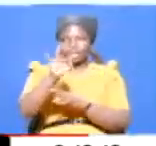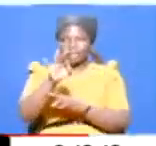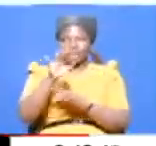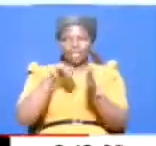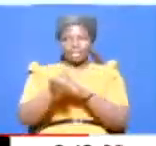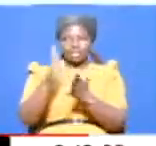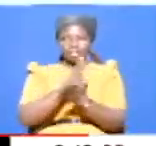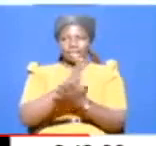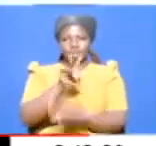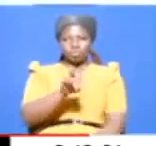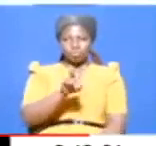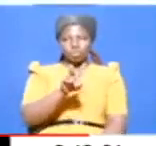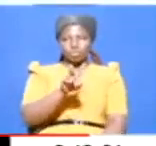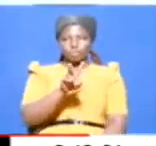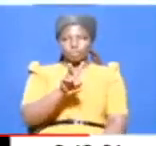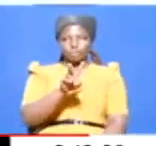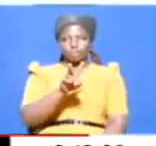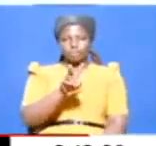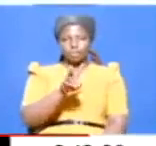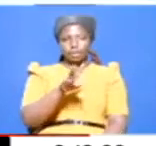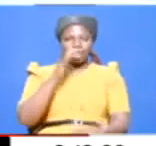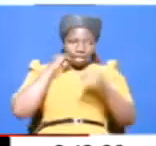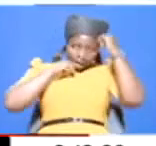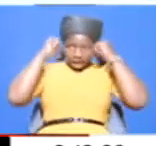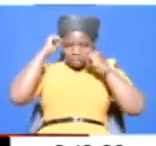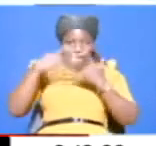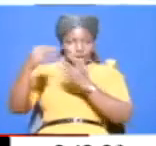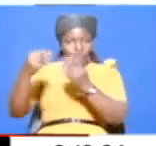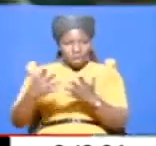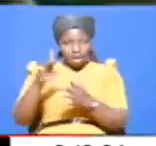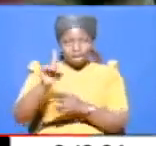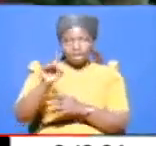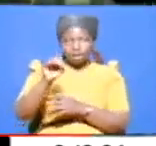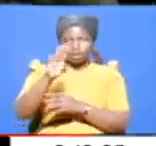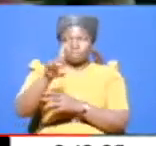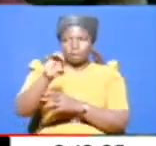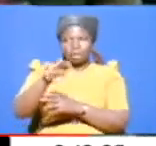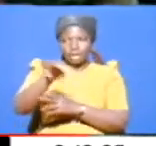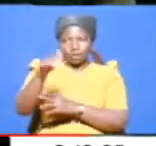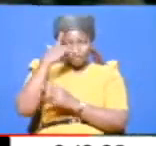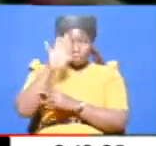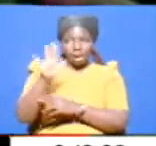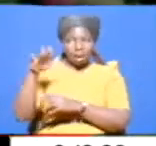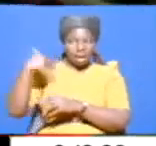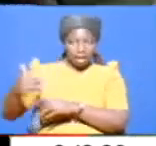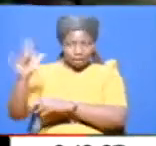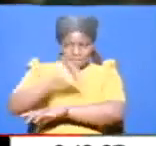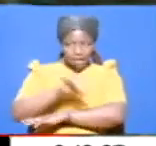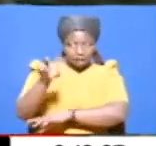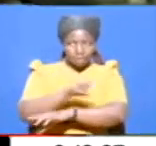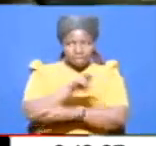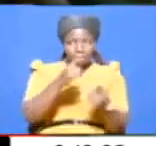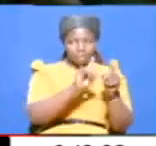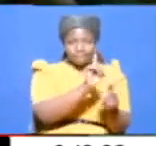2. The troops are headed to Doble Town for their daily patrol. But first,